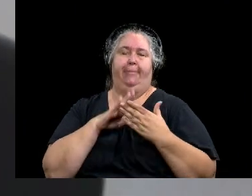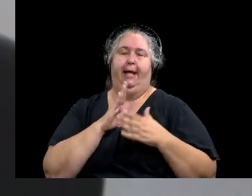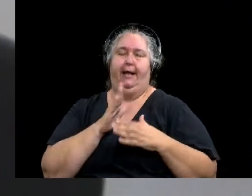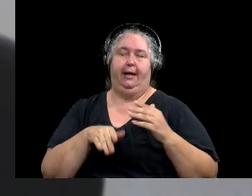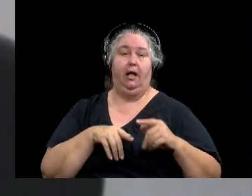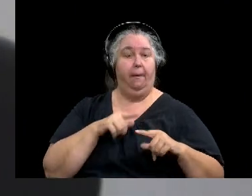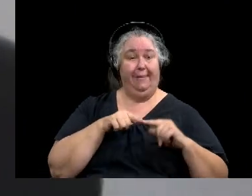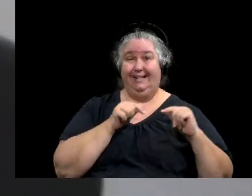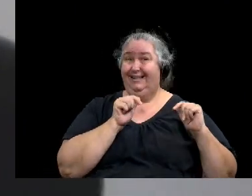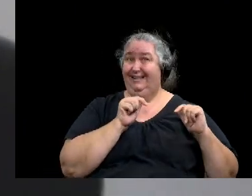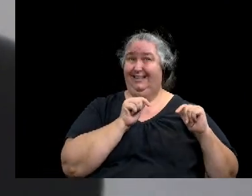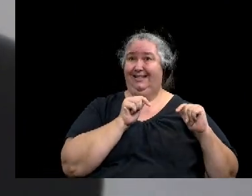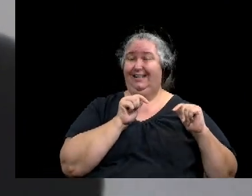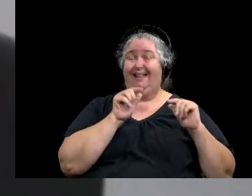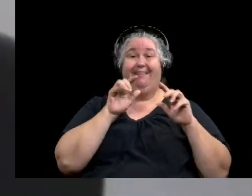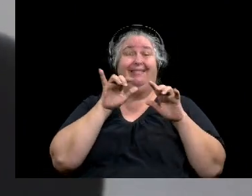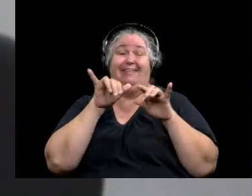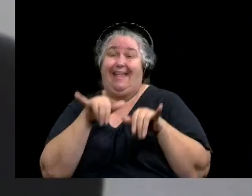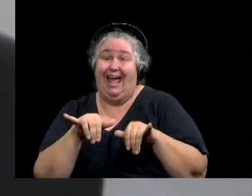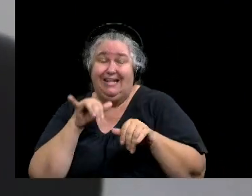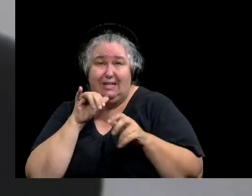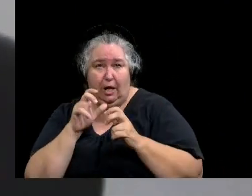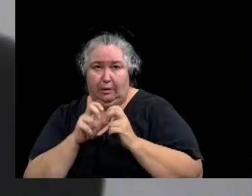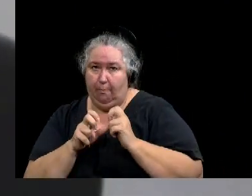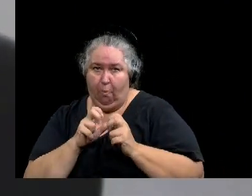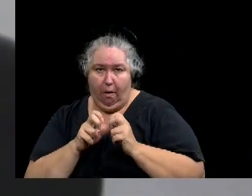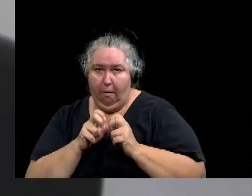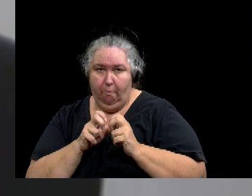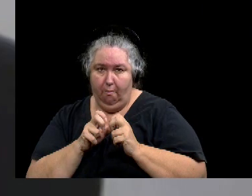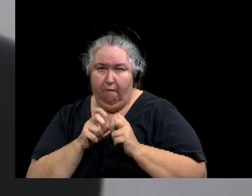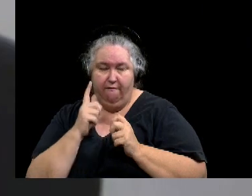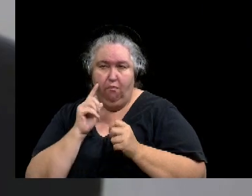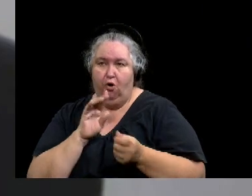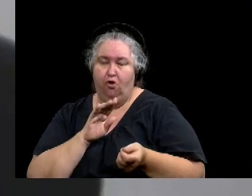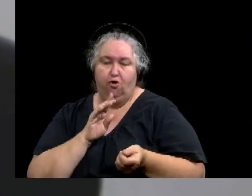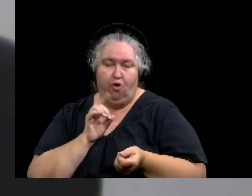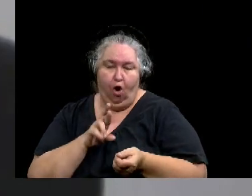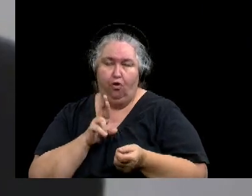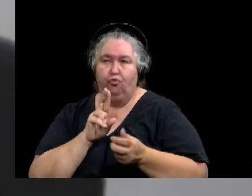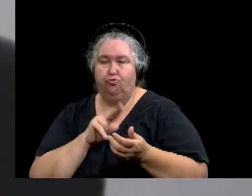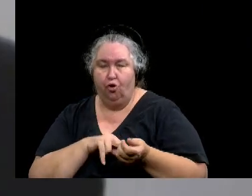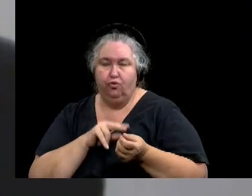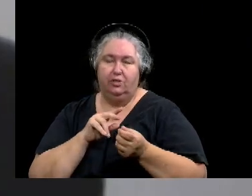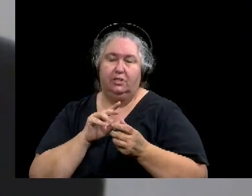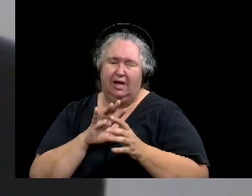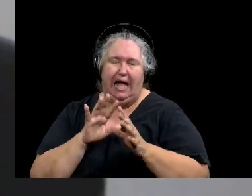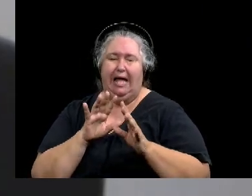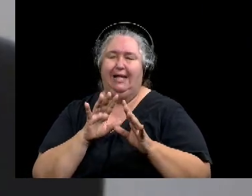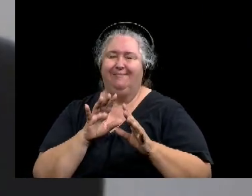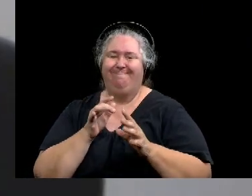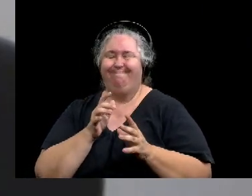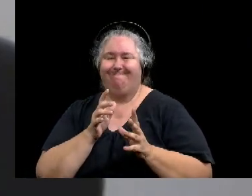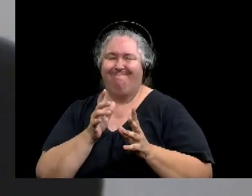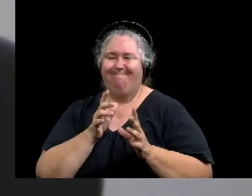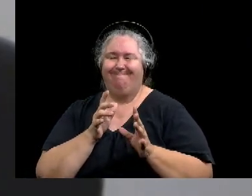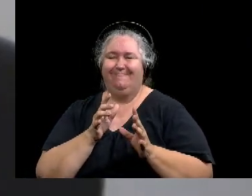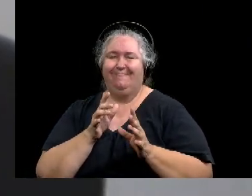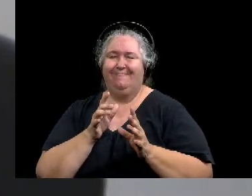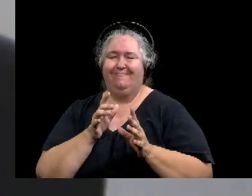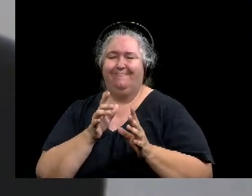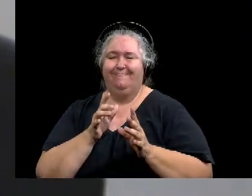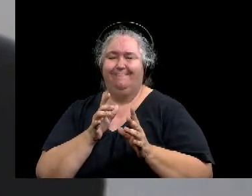a problem of physicians and nurses and respiratory therapists and other medical personnel